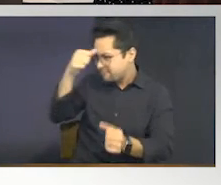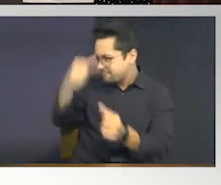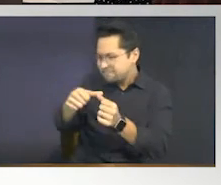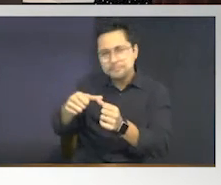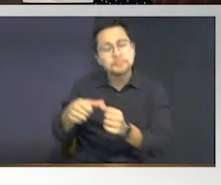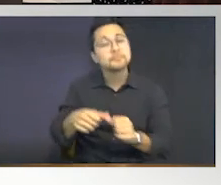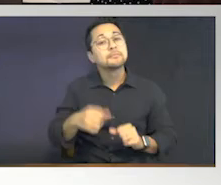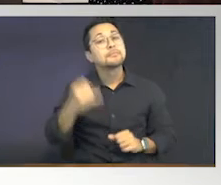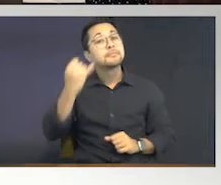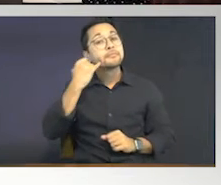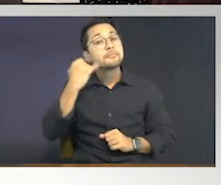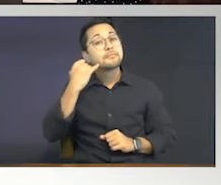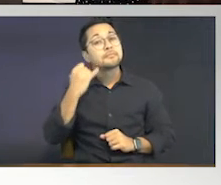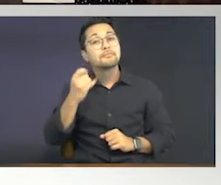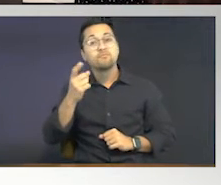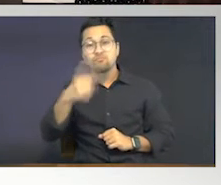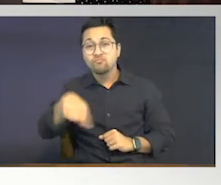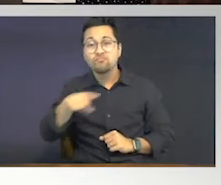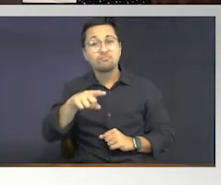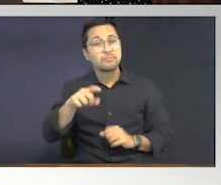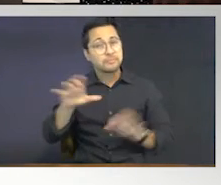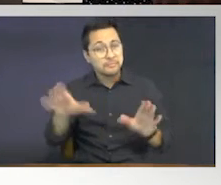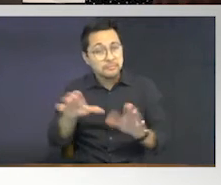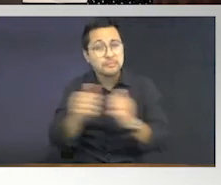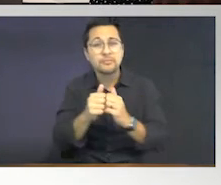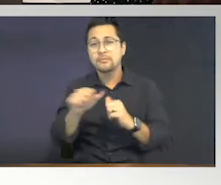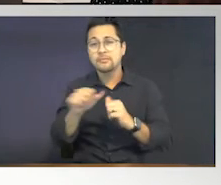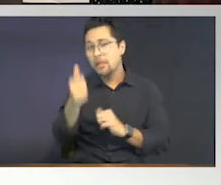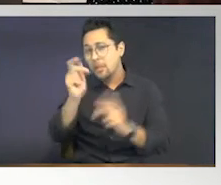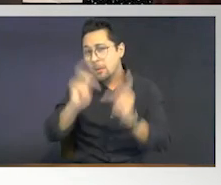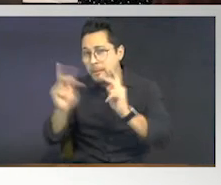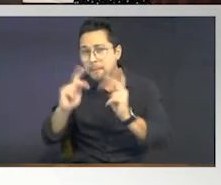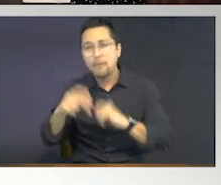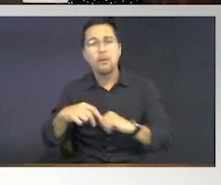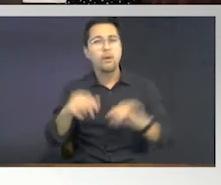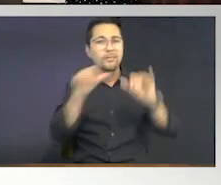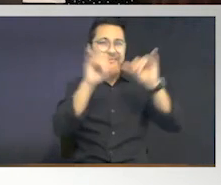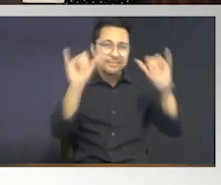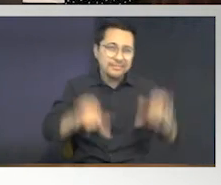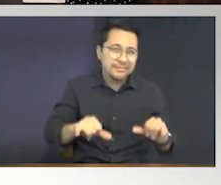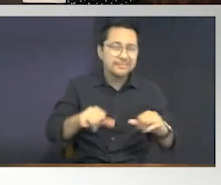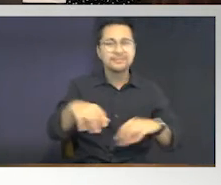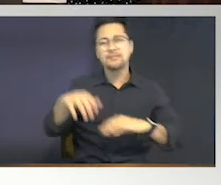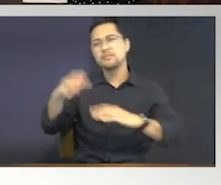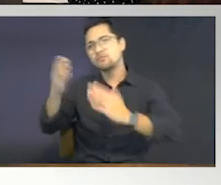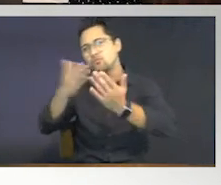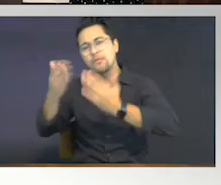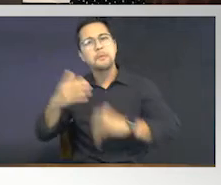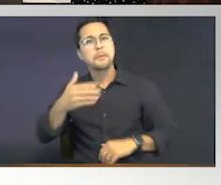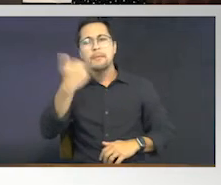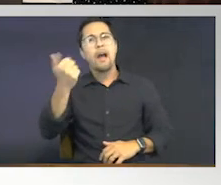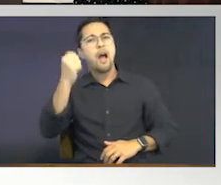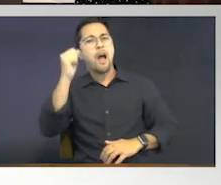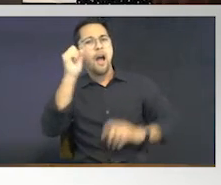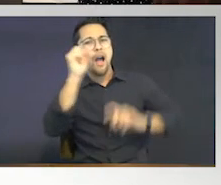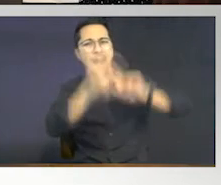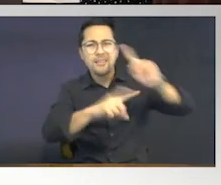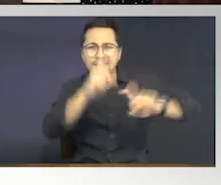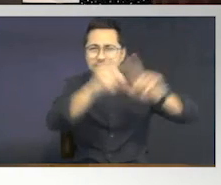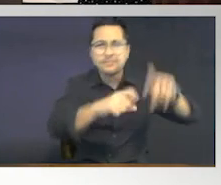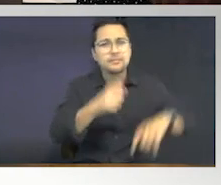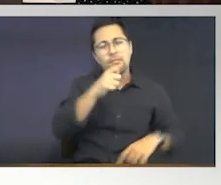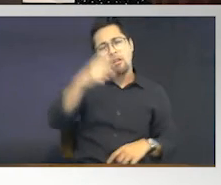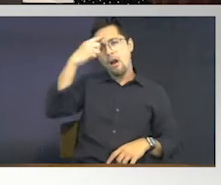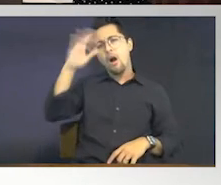is when you are dealing with other people with system services, ask questions. Don't think that by